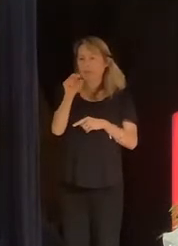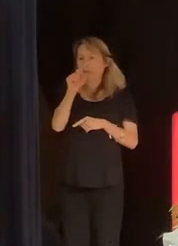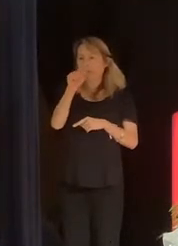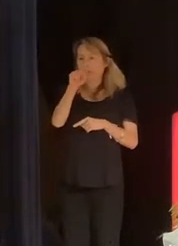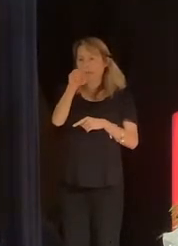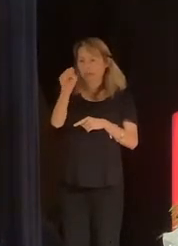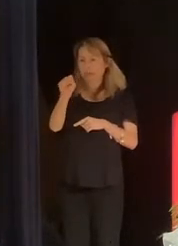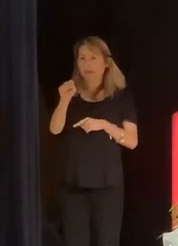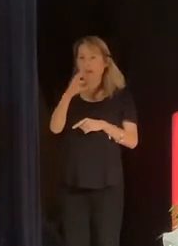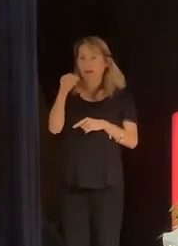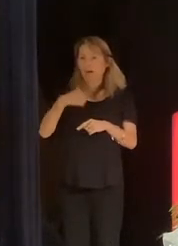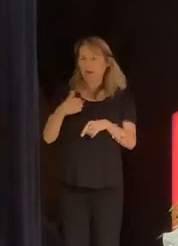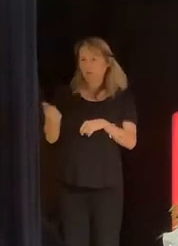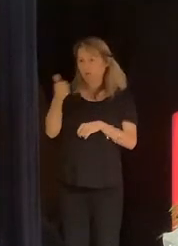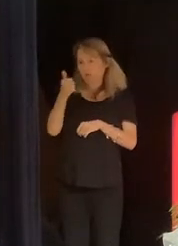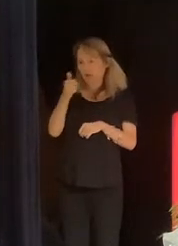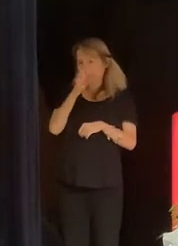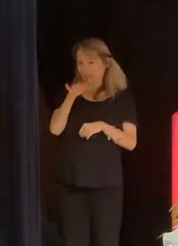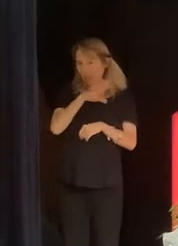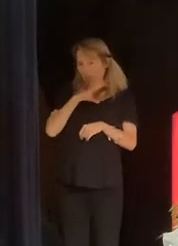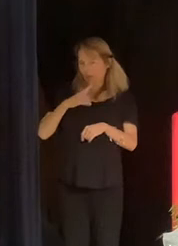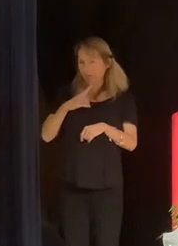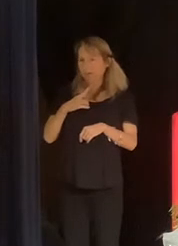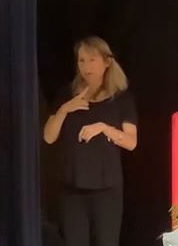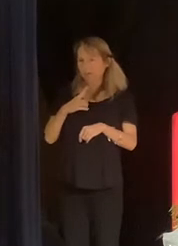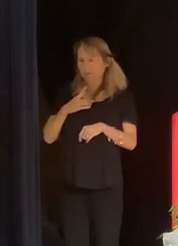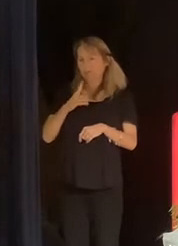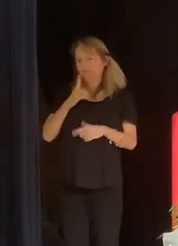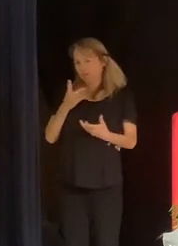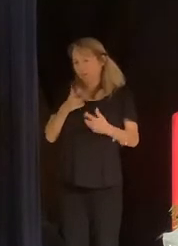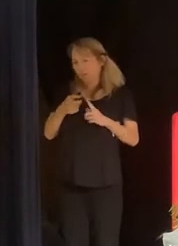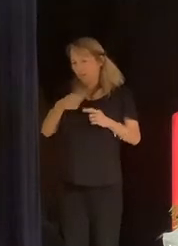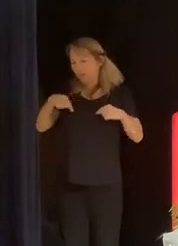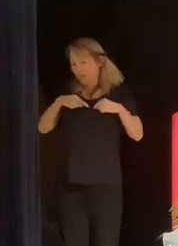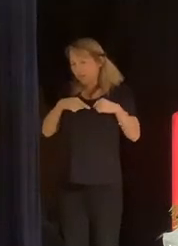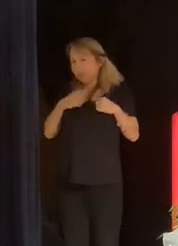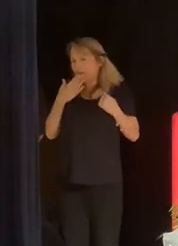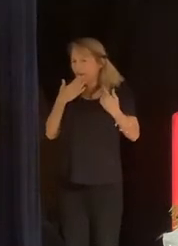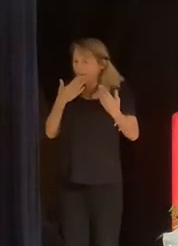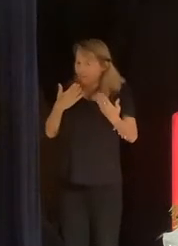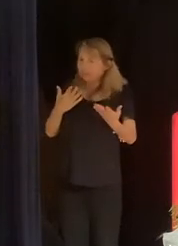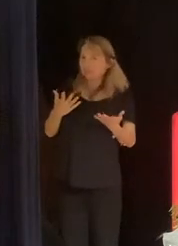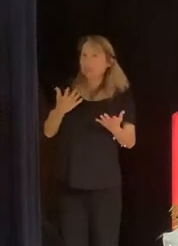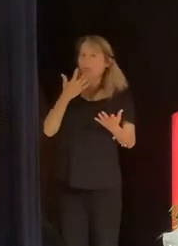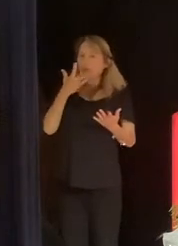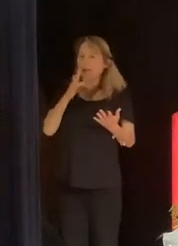very great pleasure to wish you all the best in the future.